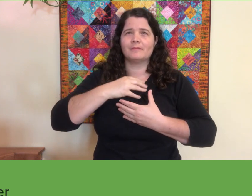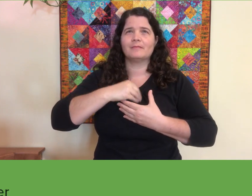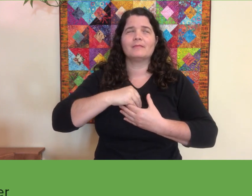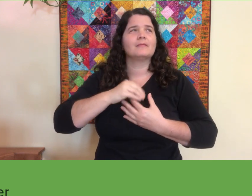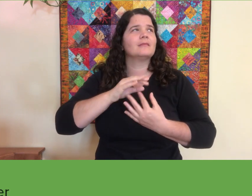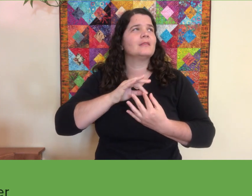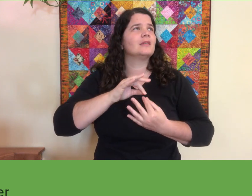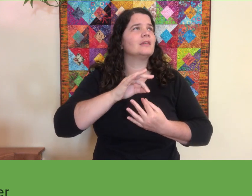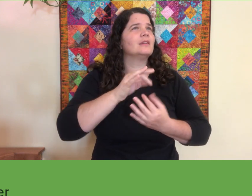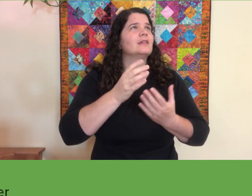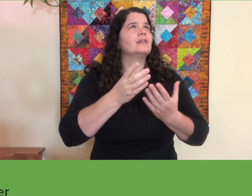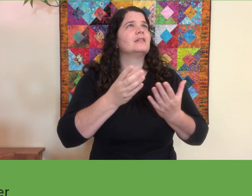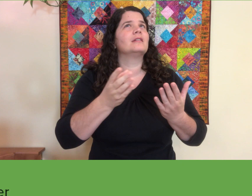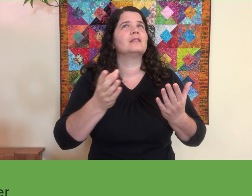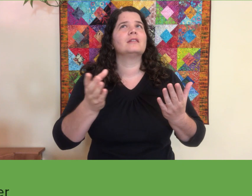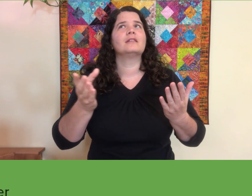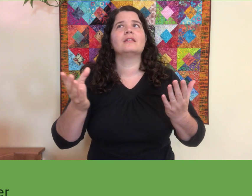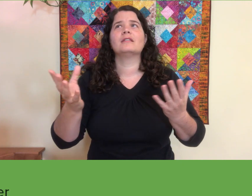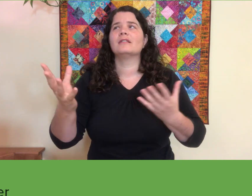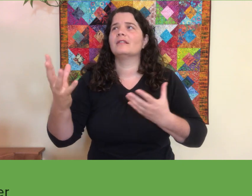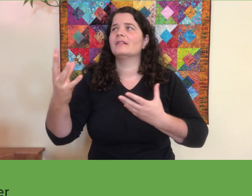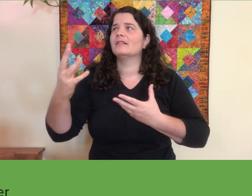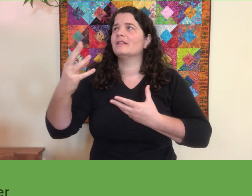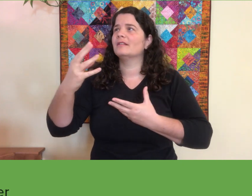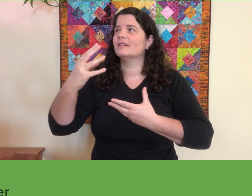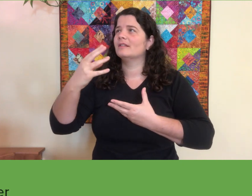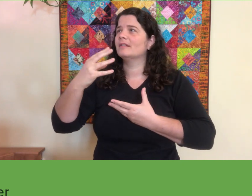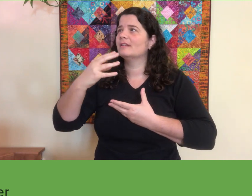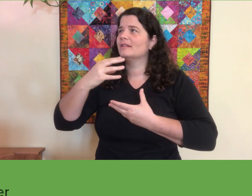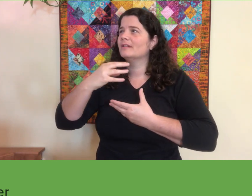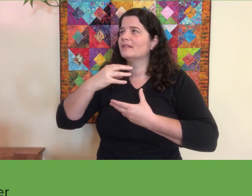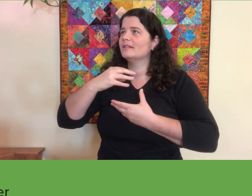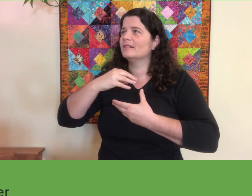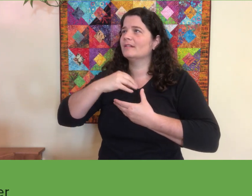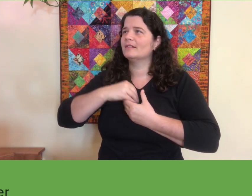draw near me, Spirit, draw near me,